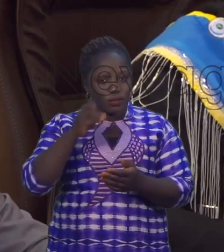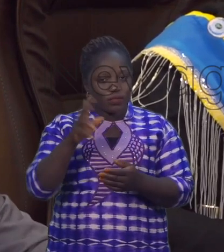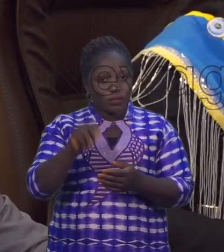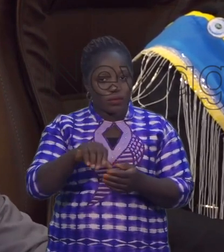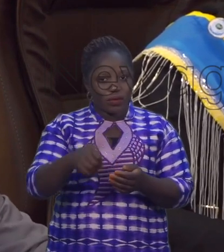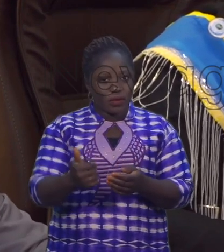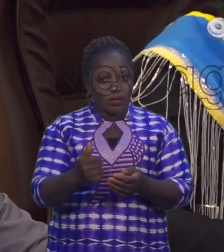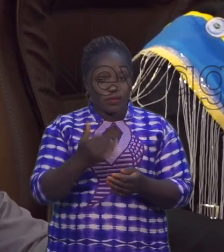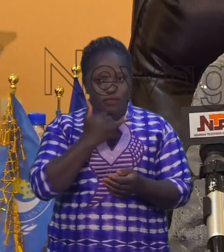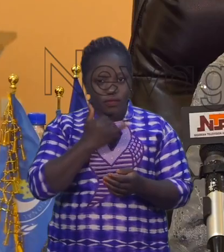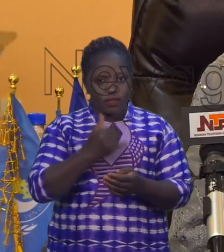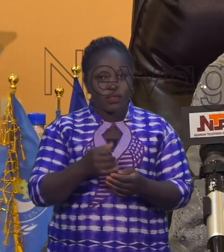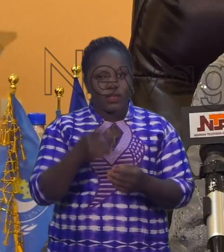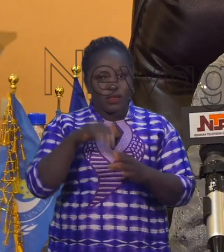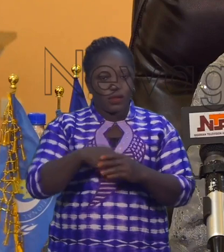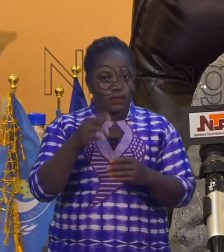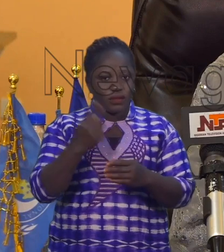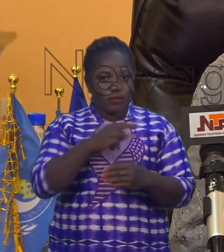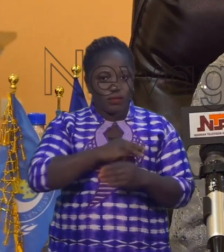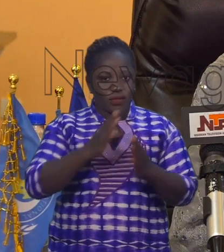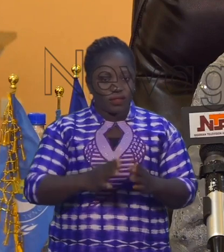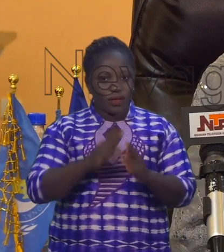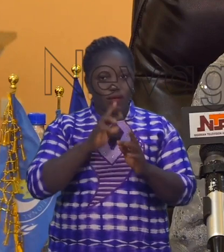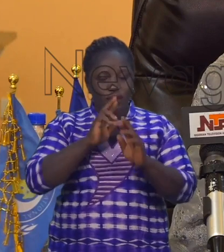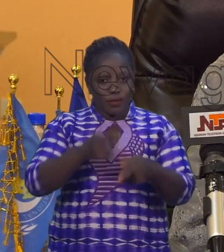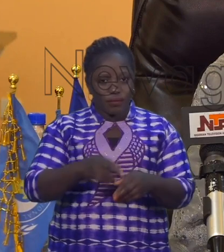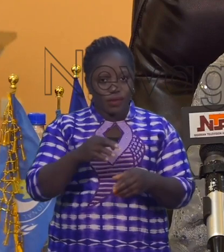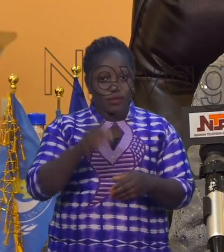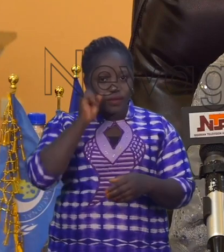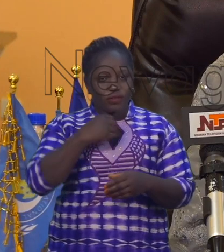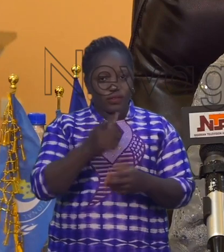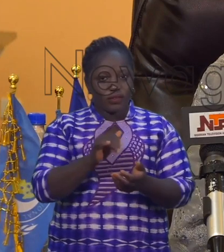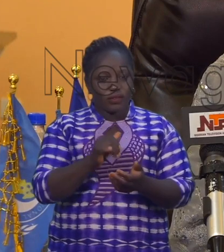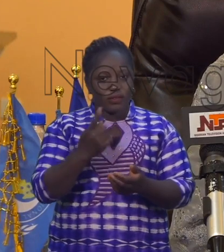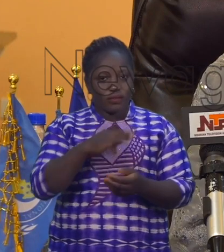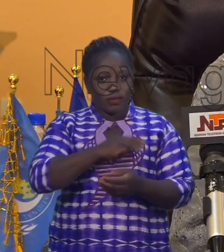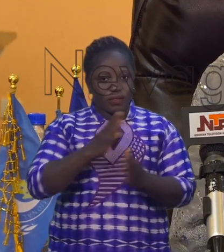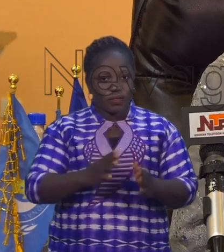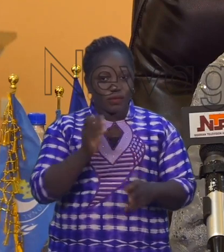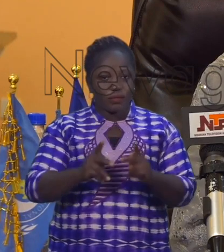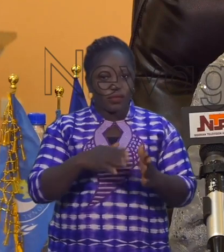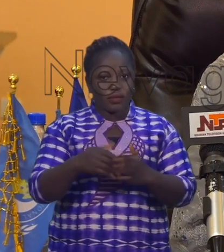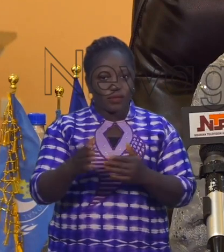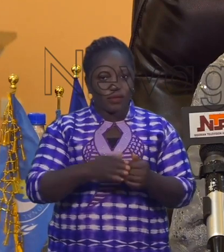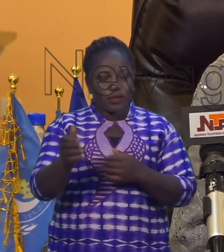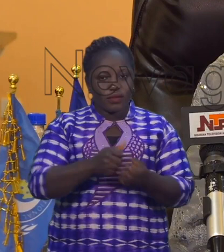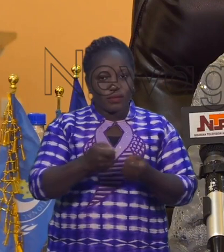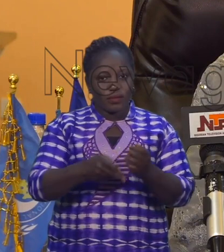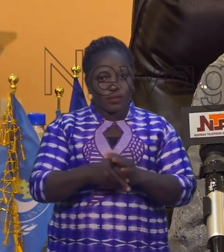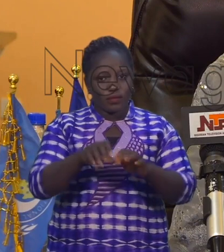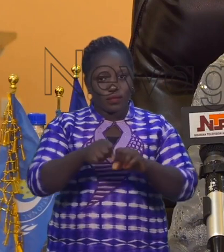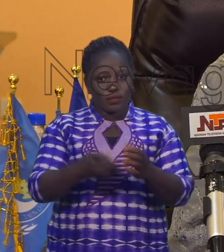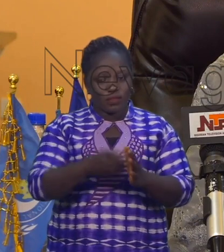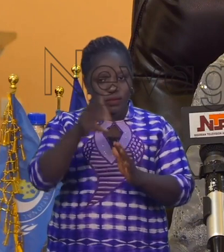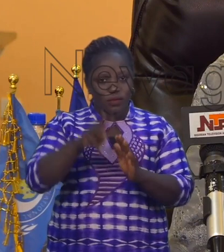to the Honorable Minister. In her remark, the Honorable Minister of Humanitarian Affairs, Disaster Management and Social